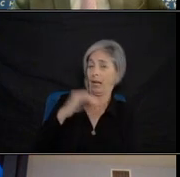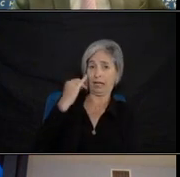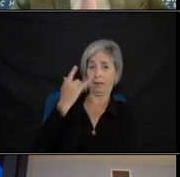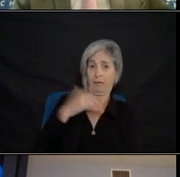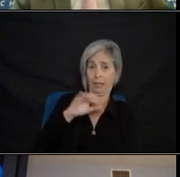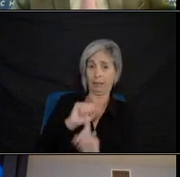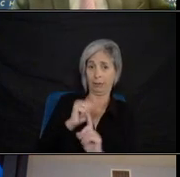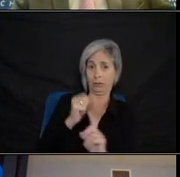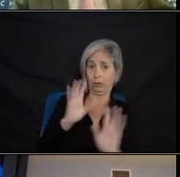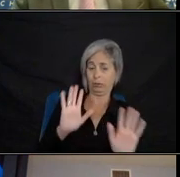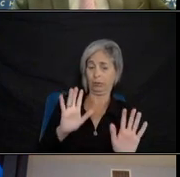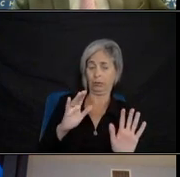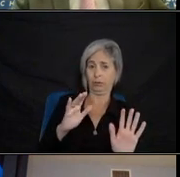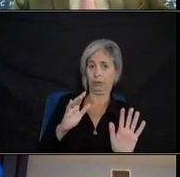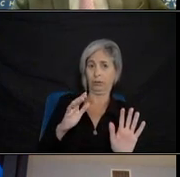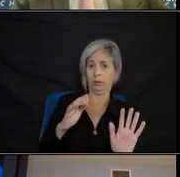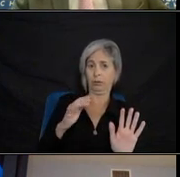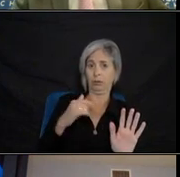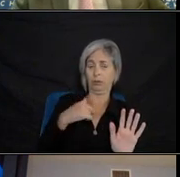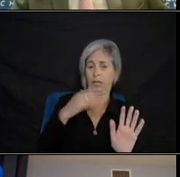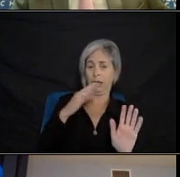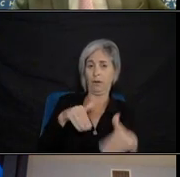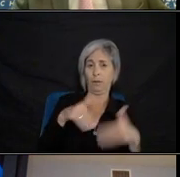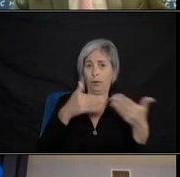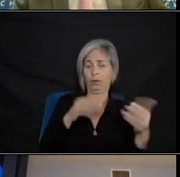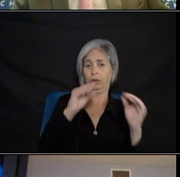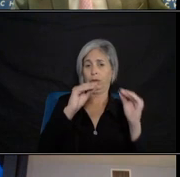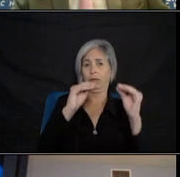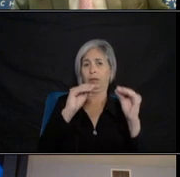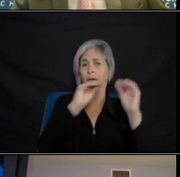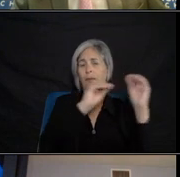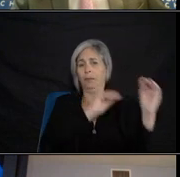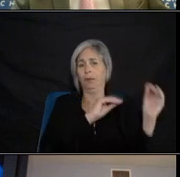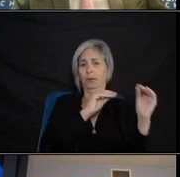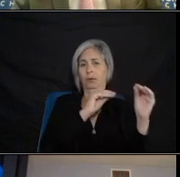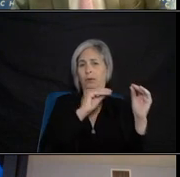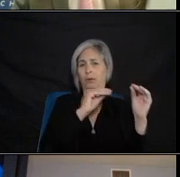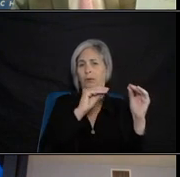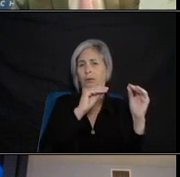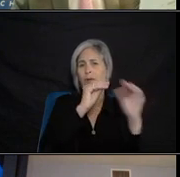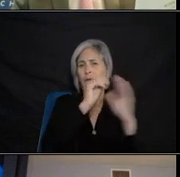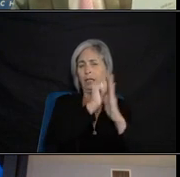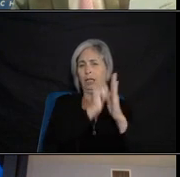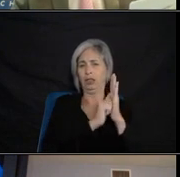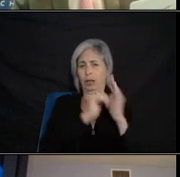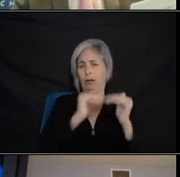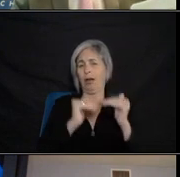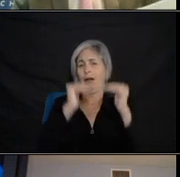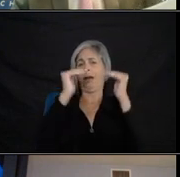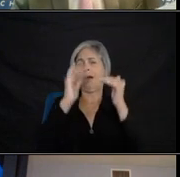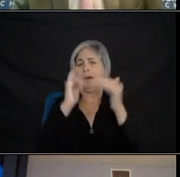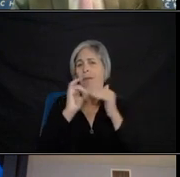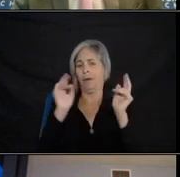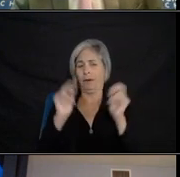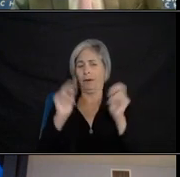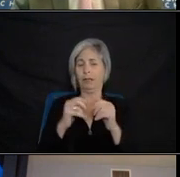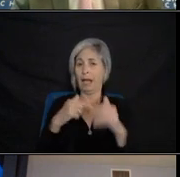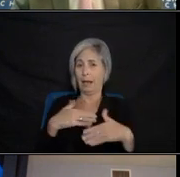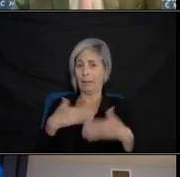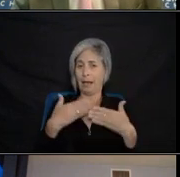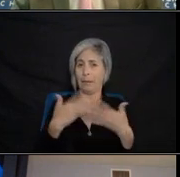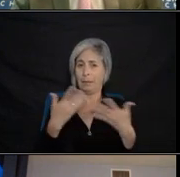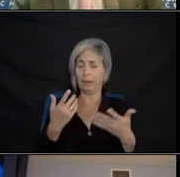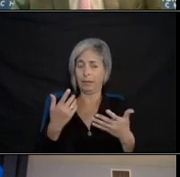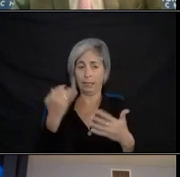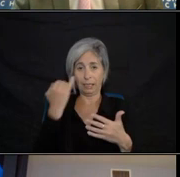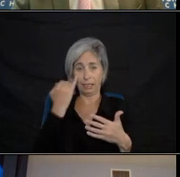case, then perhaps we should entertain a motion to move that item up on the agenda. I'll be happy to entertain that